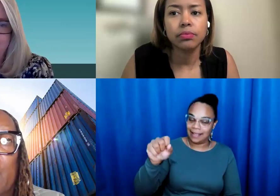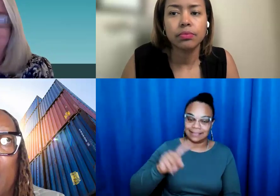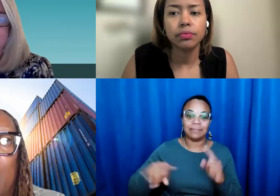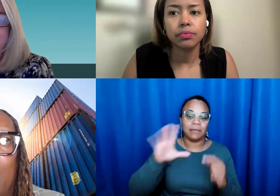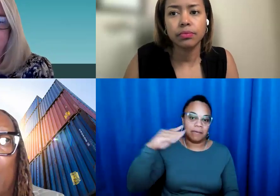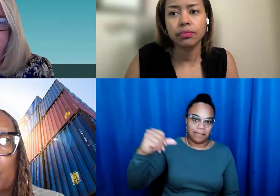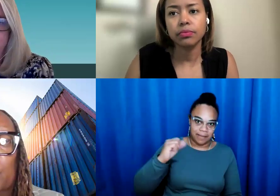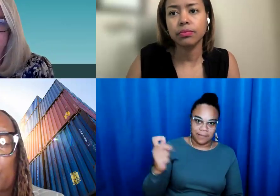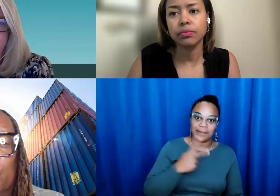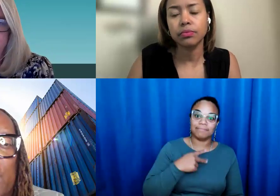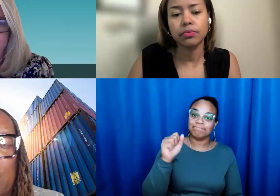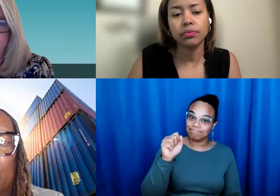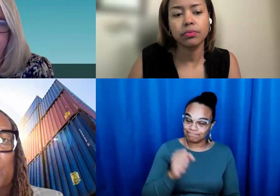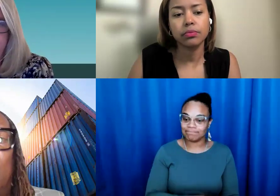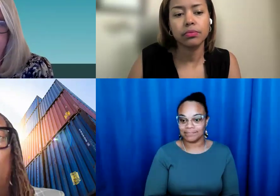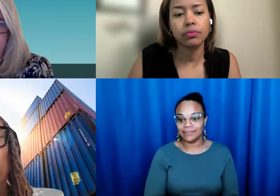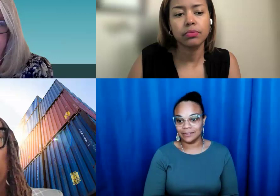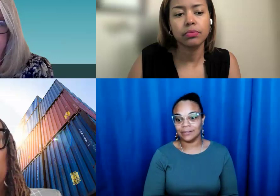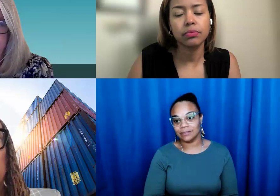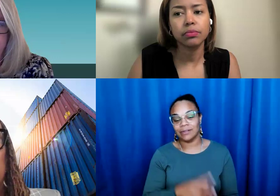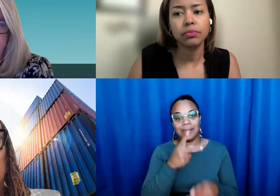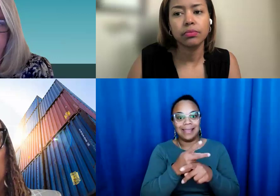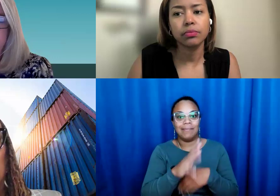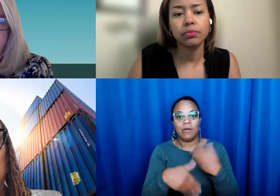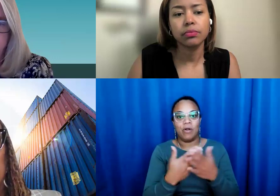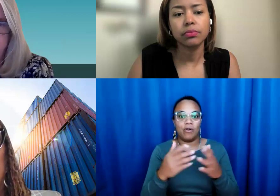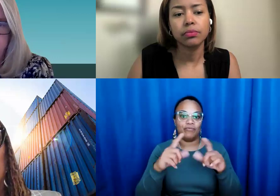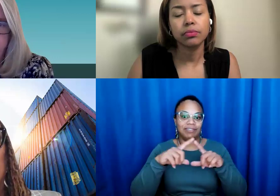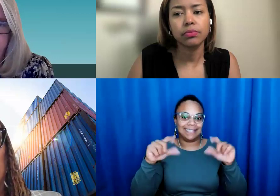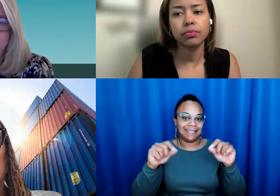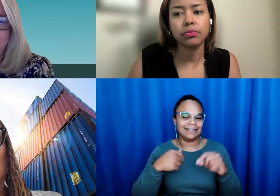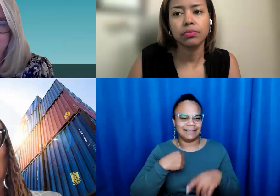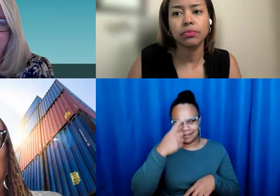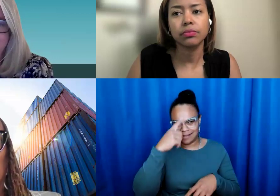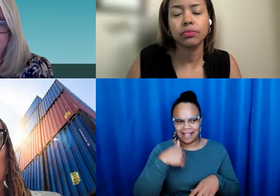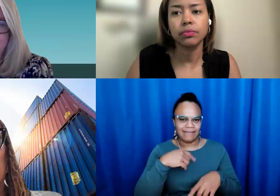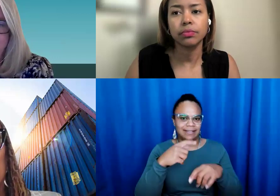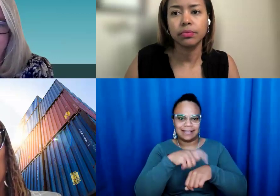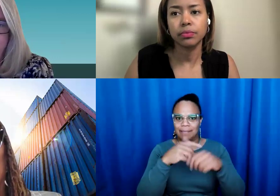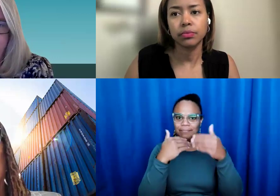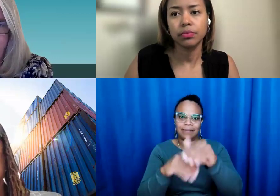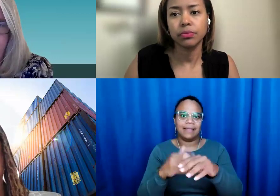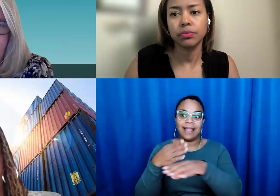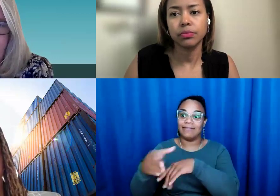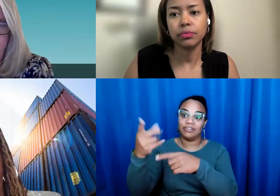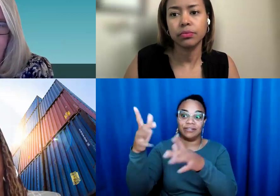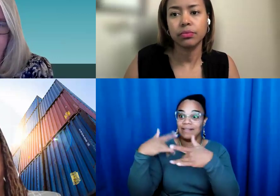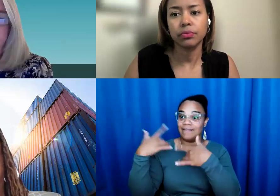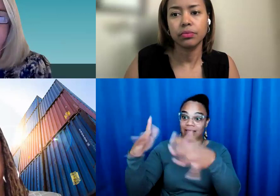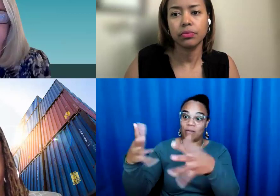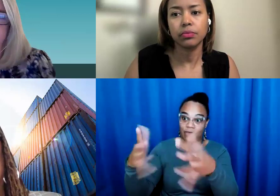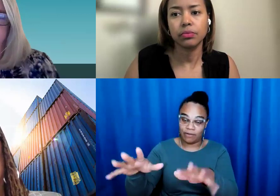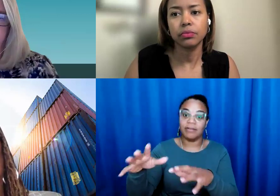reimburse. So just hold on to all of your receipts. I think there's a time period once the trade mission is over that you submit all